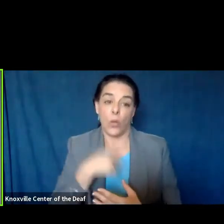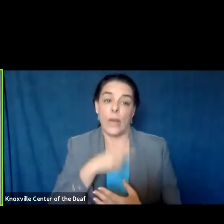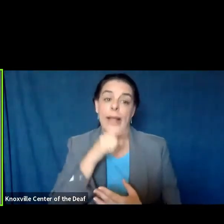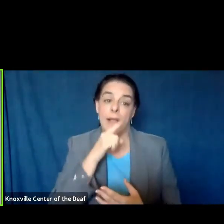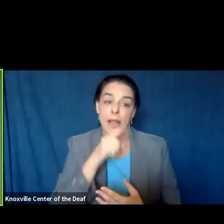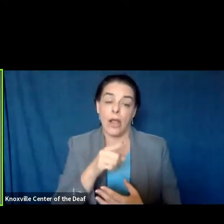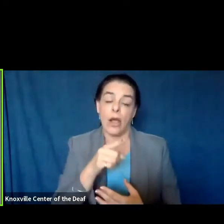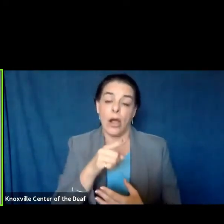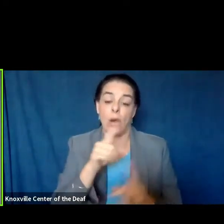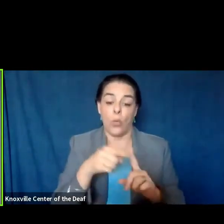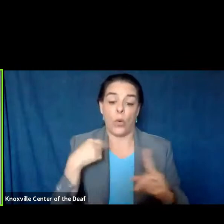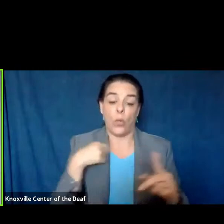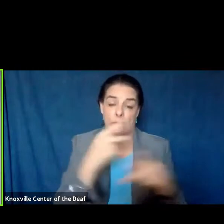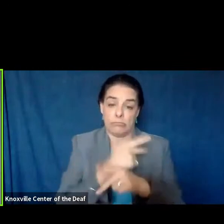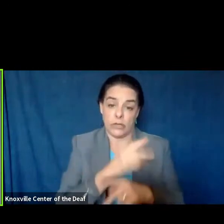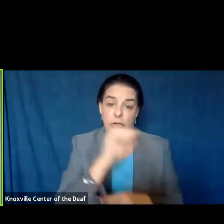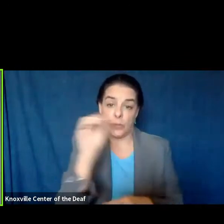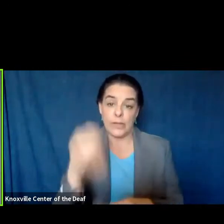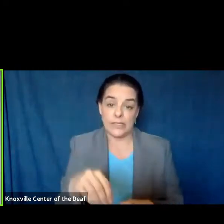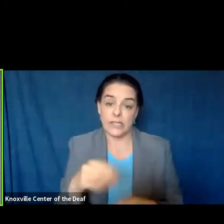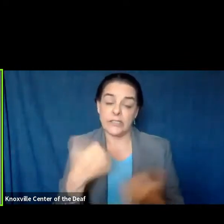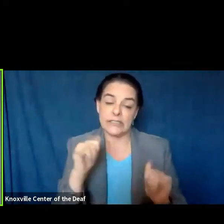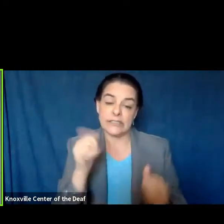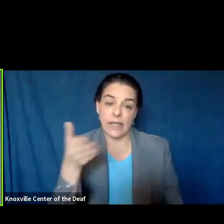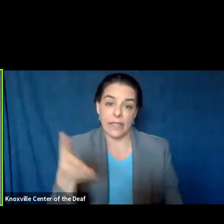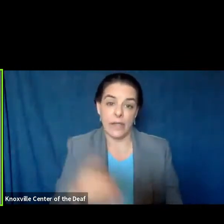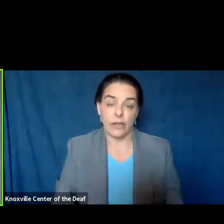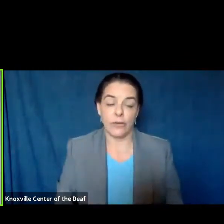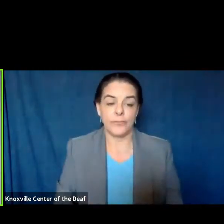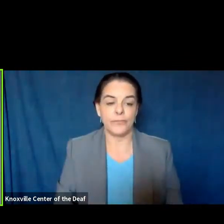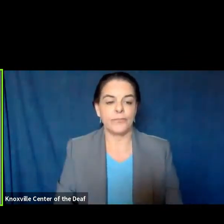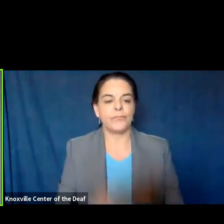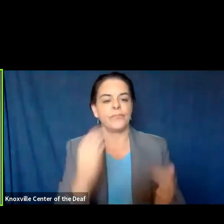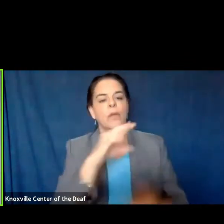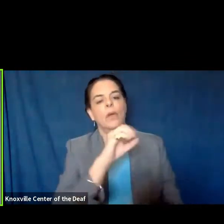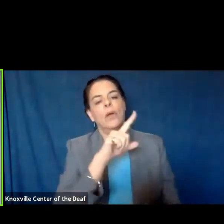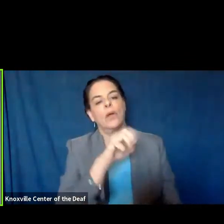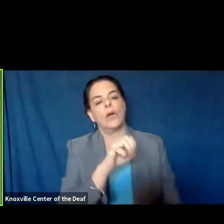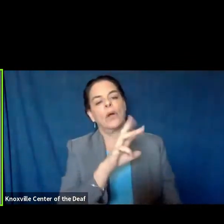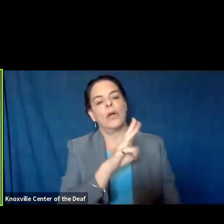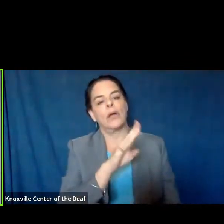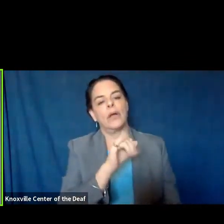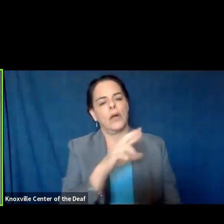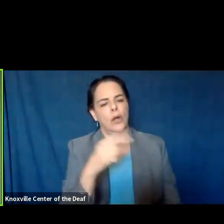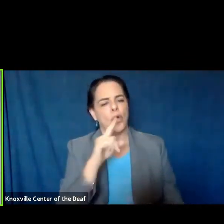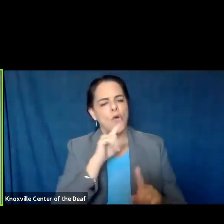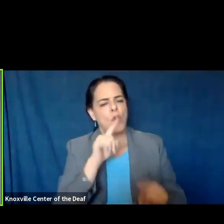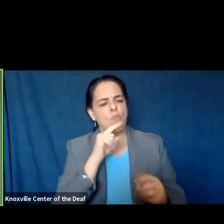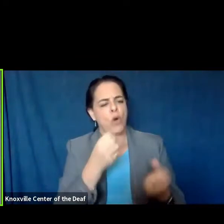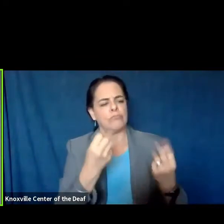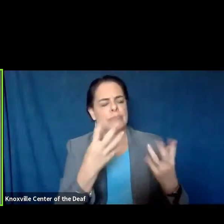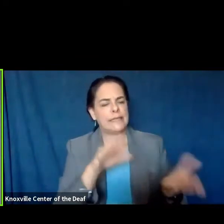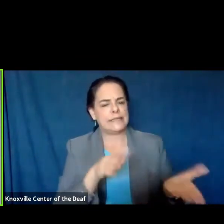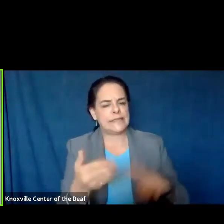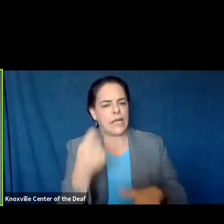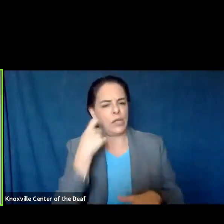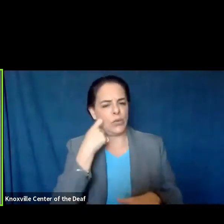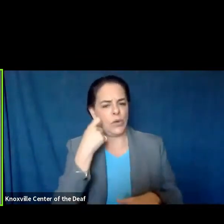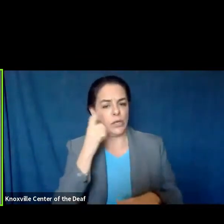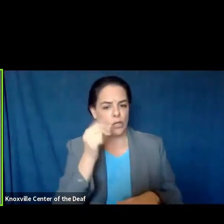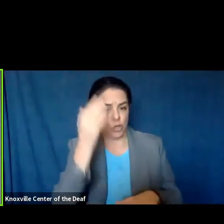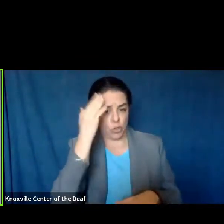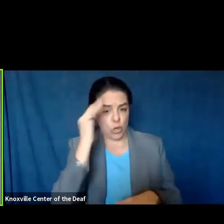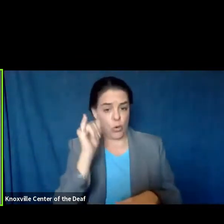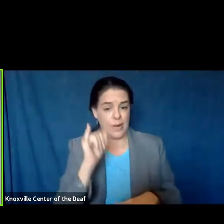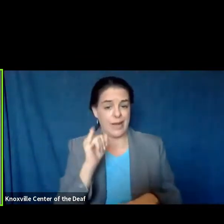when we're calculating the percentage, it's a little different. Nicole with WBIR, we've reported a lot of deaths recently. Do you know if